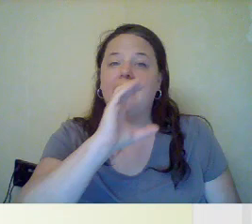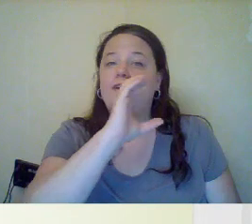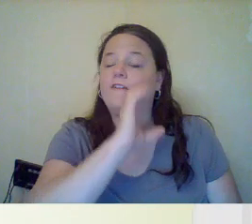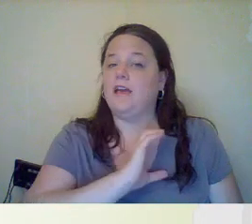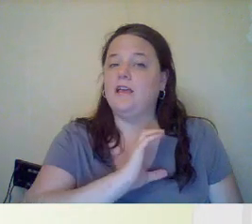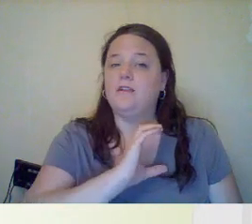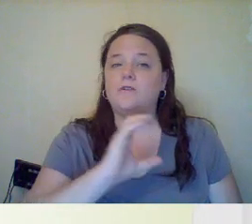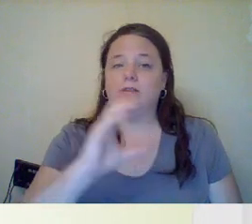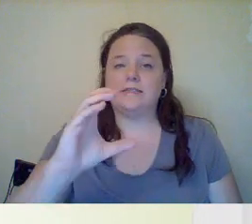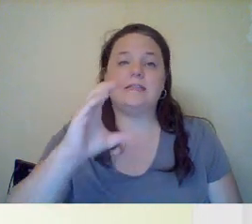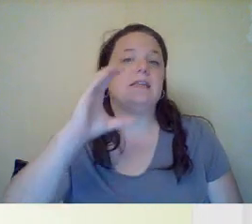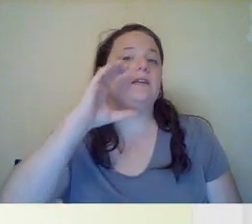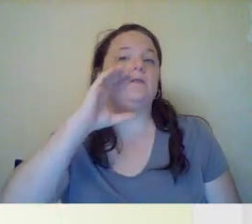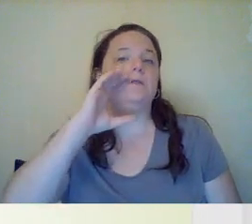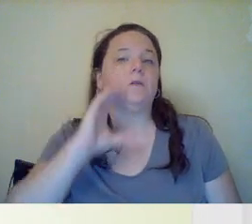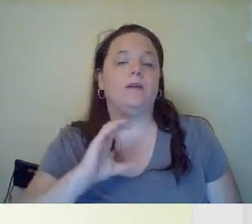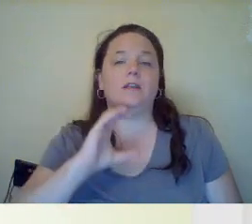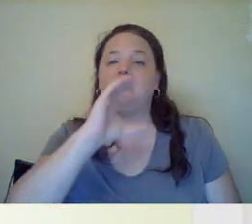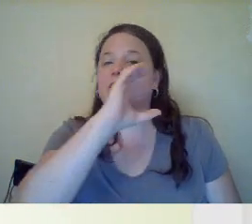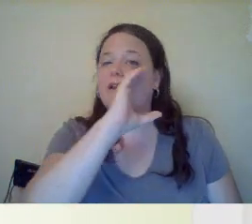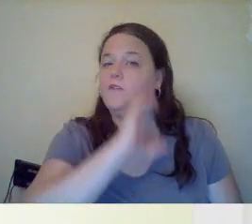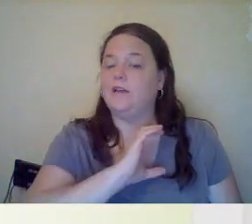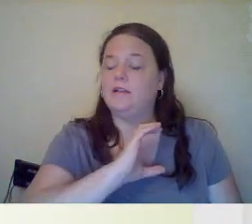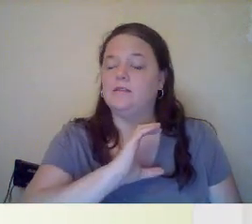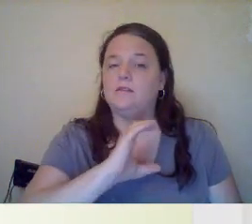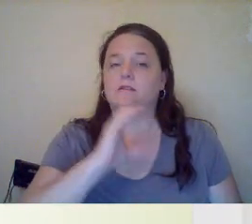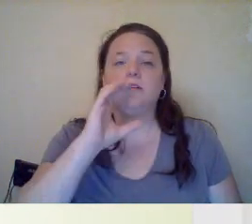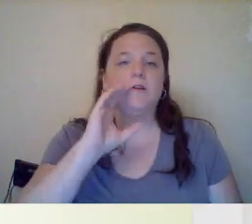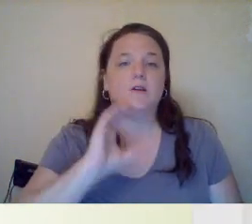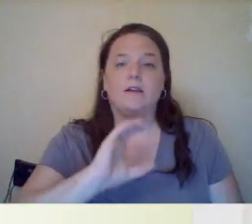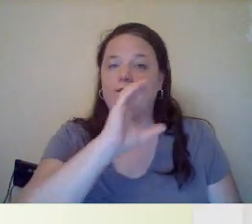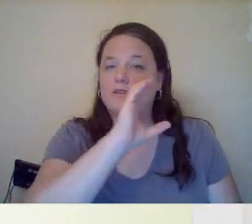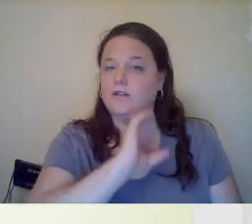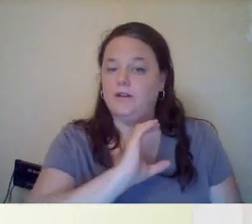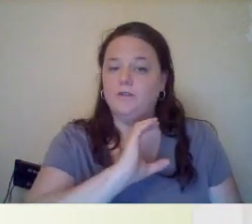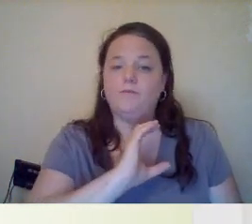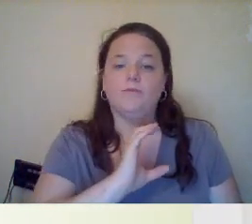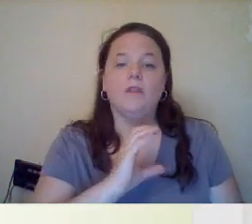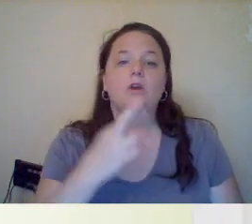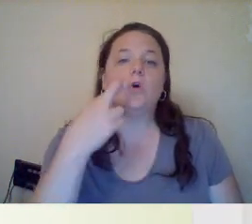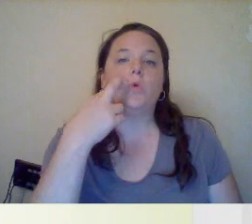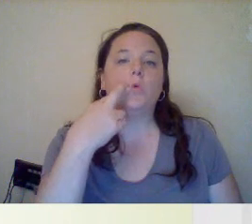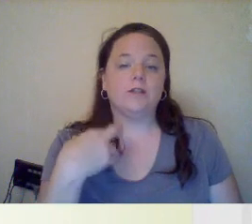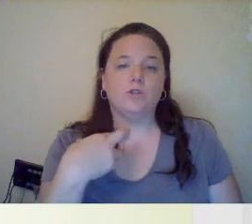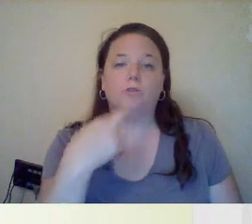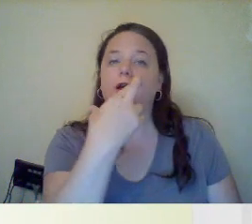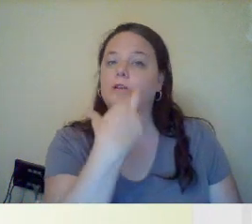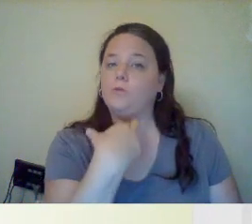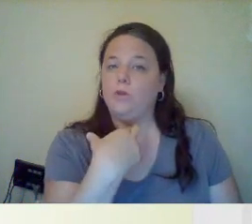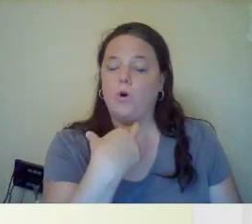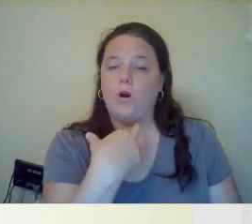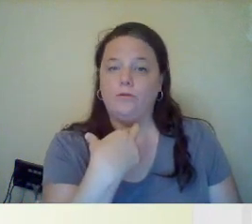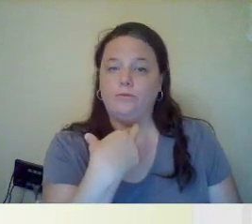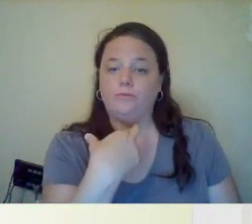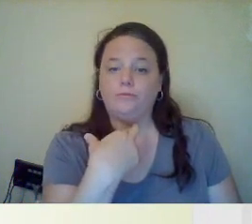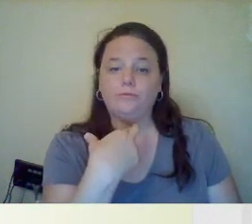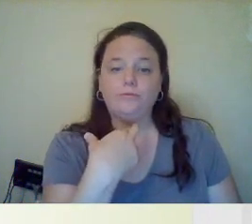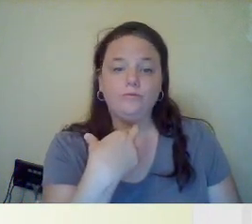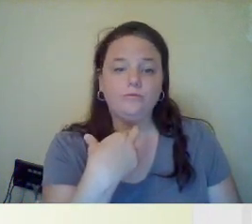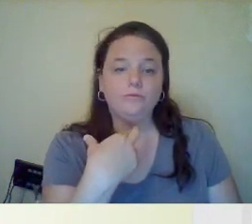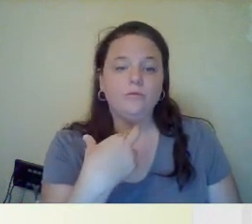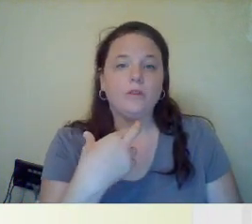Cafeteria or cafe, use a C and come down each side of your face. Cafeteria. Restaurant is with an R.